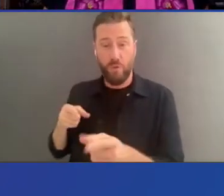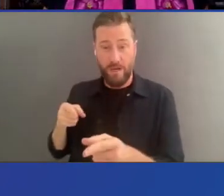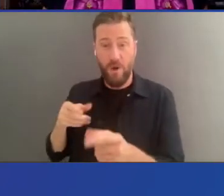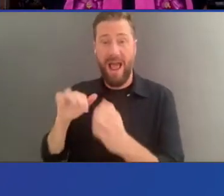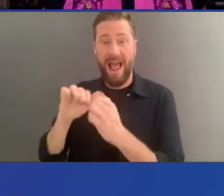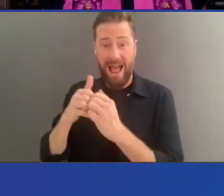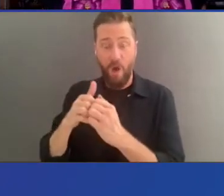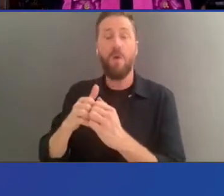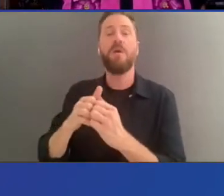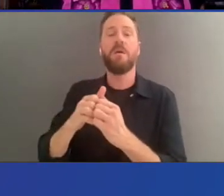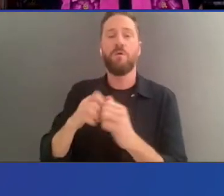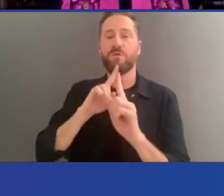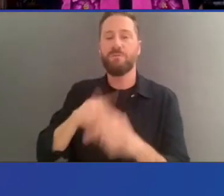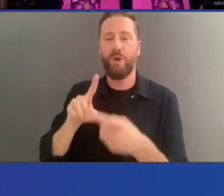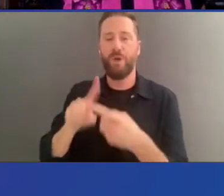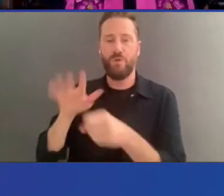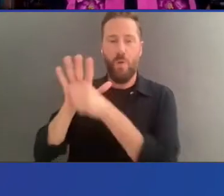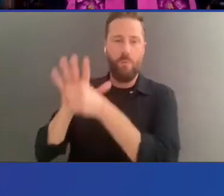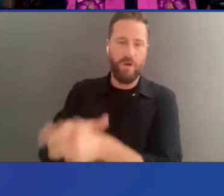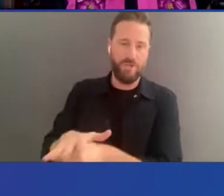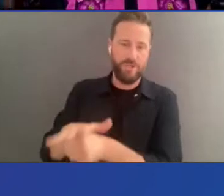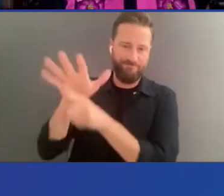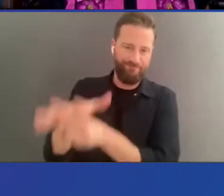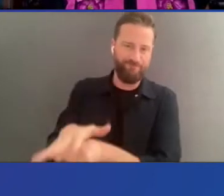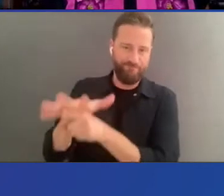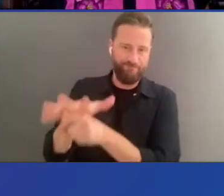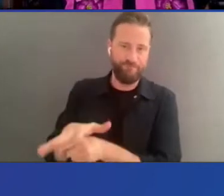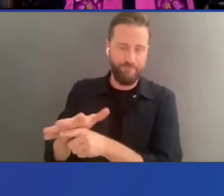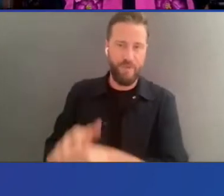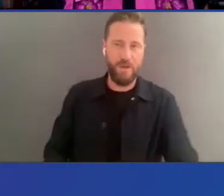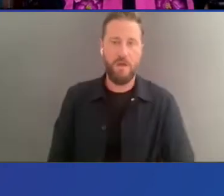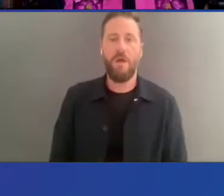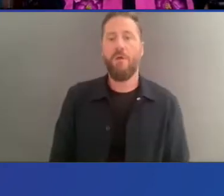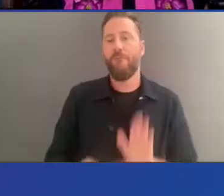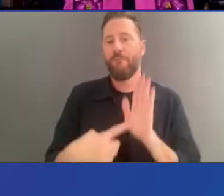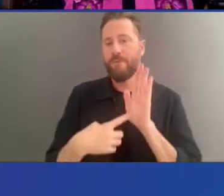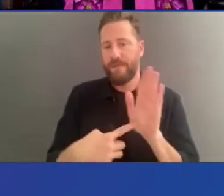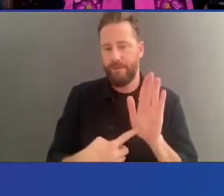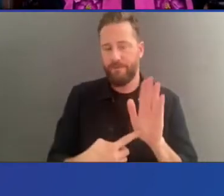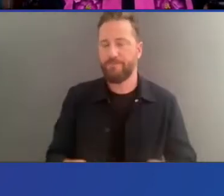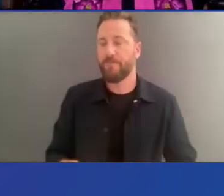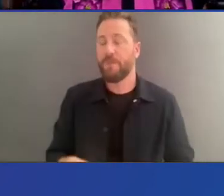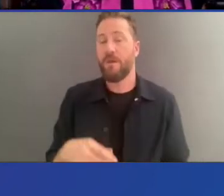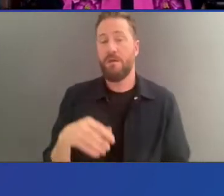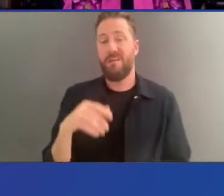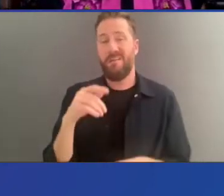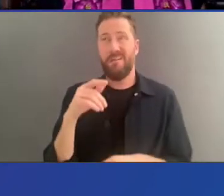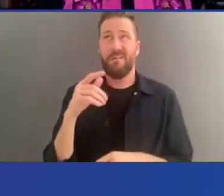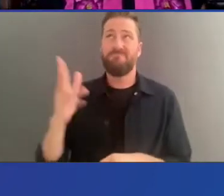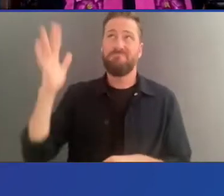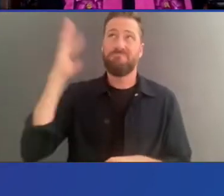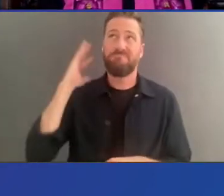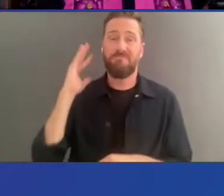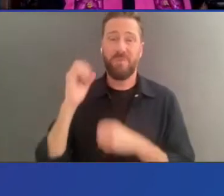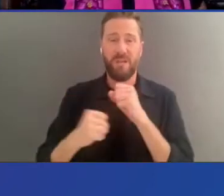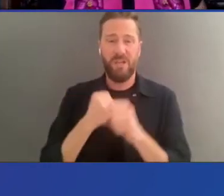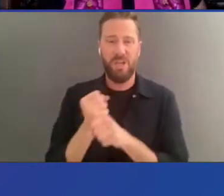oppression. For example, in the 1960s